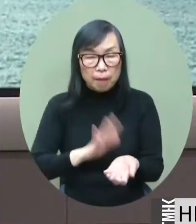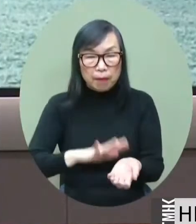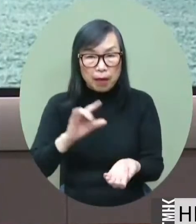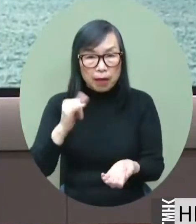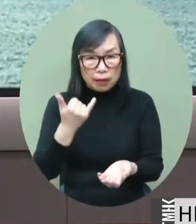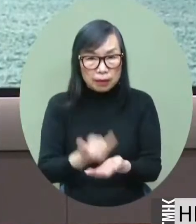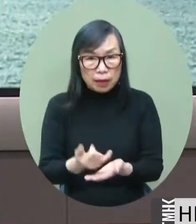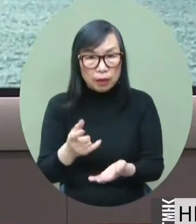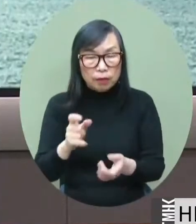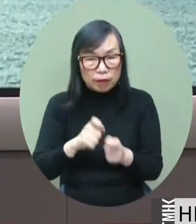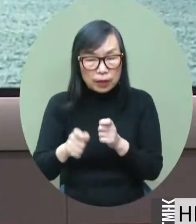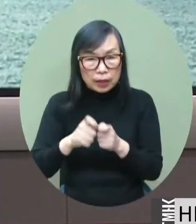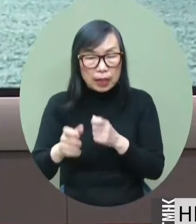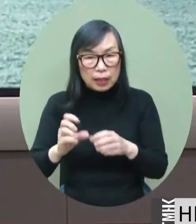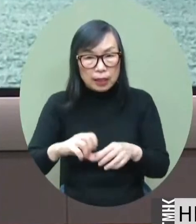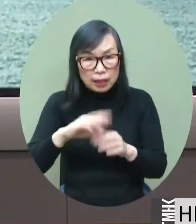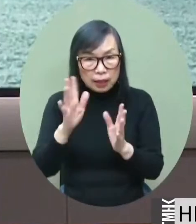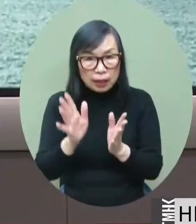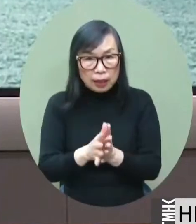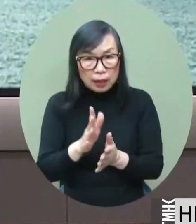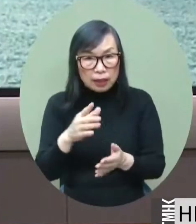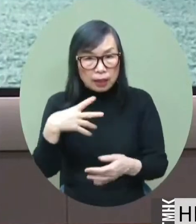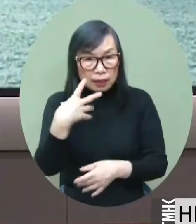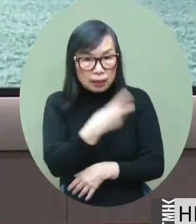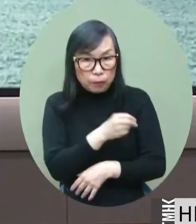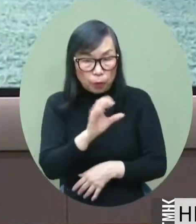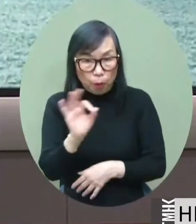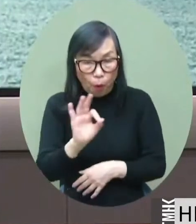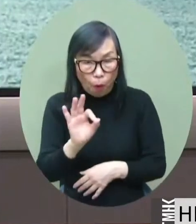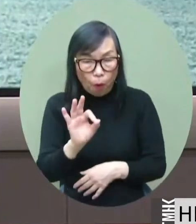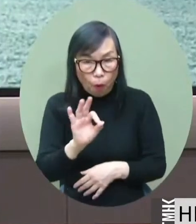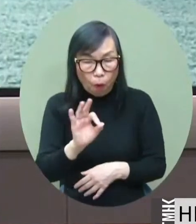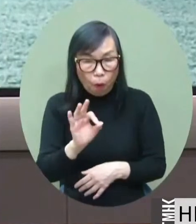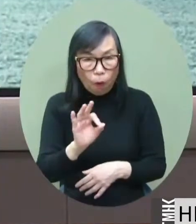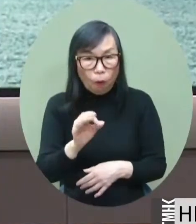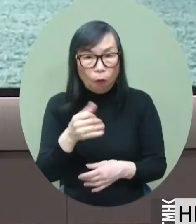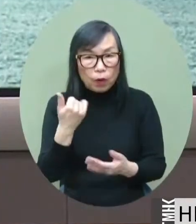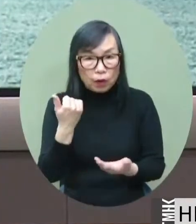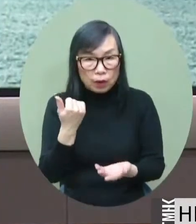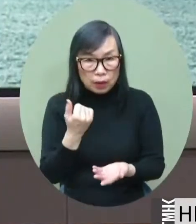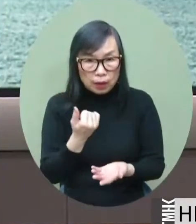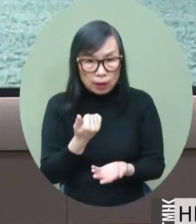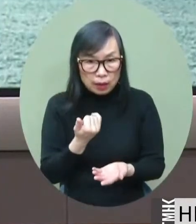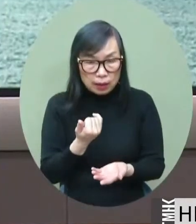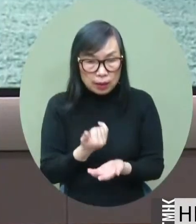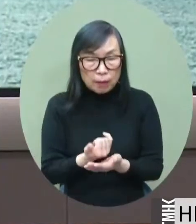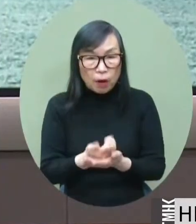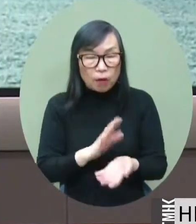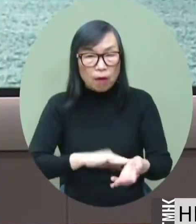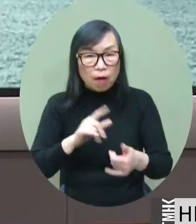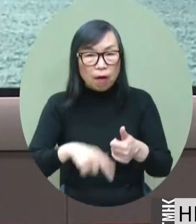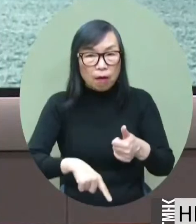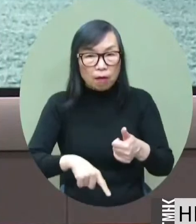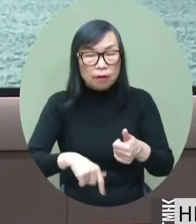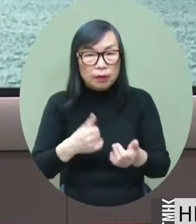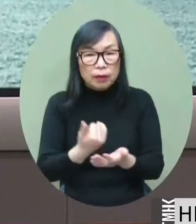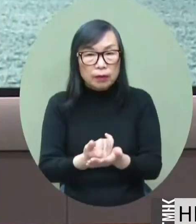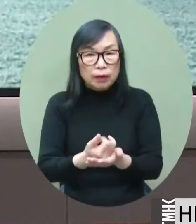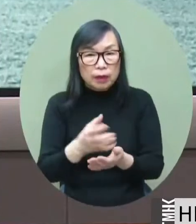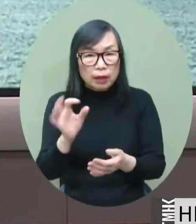11%. As for the death rate, so far, those who were never vaccinated,